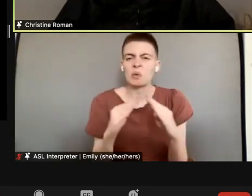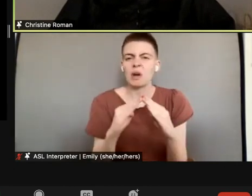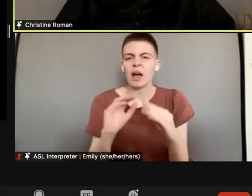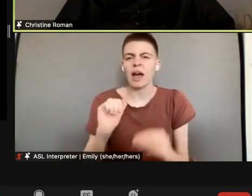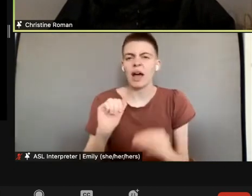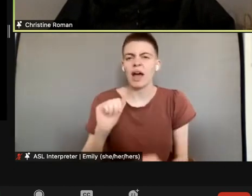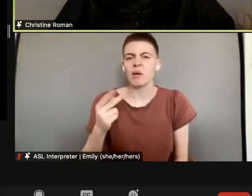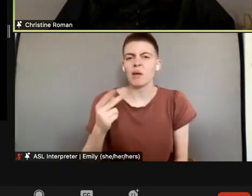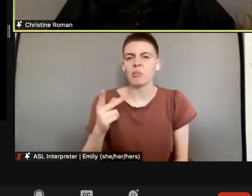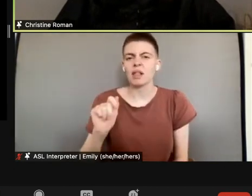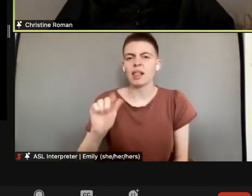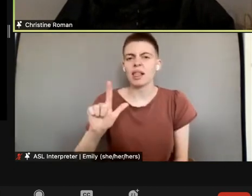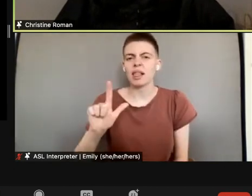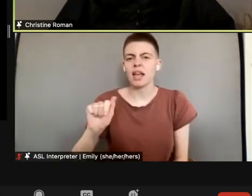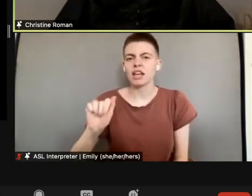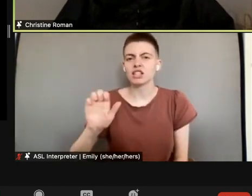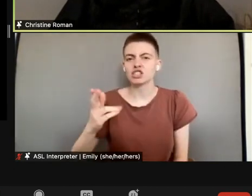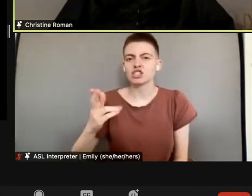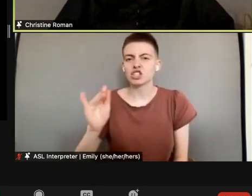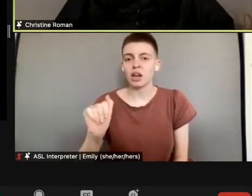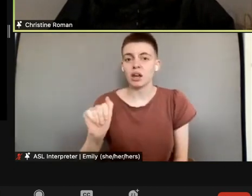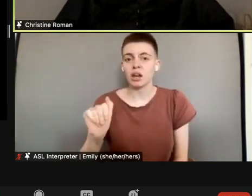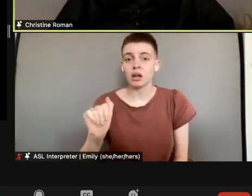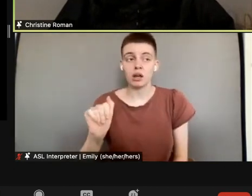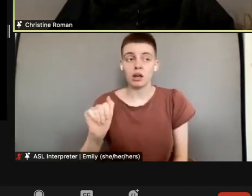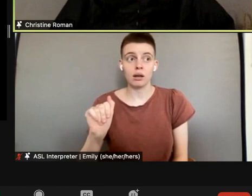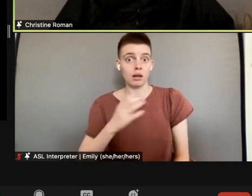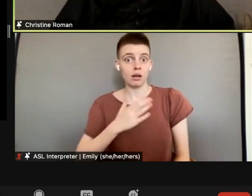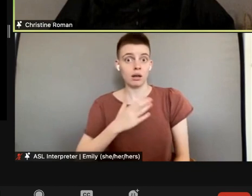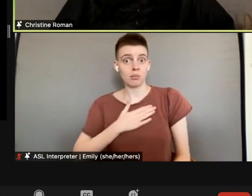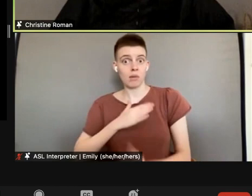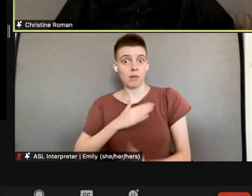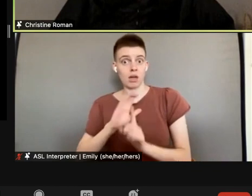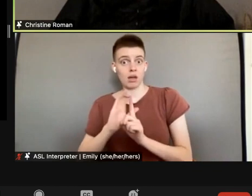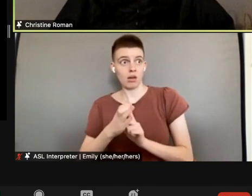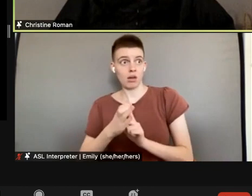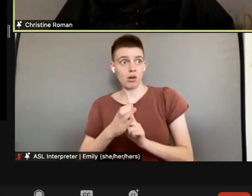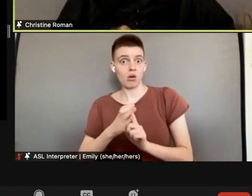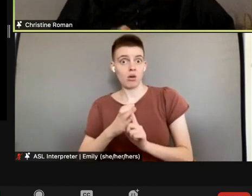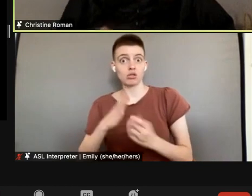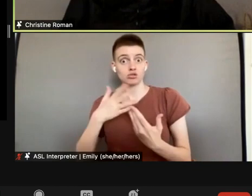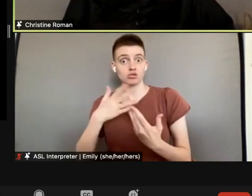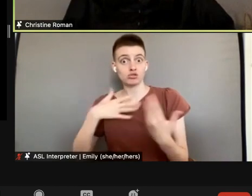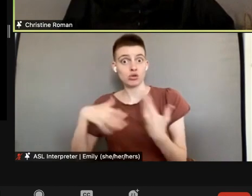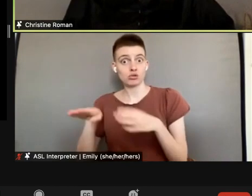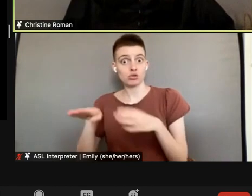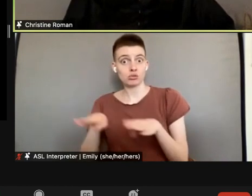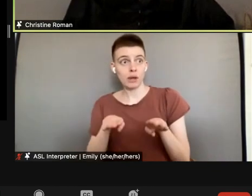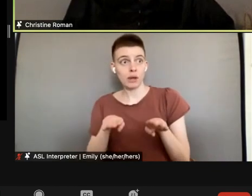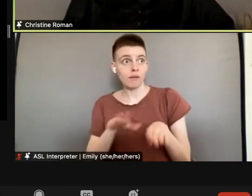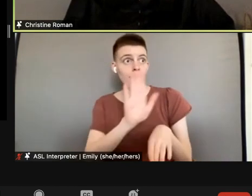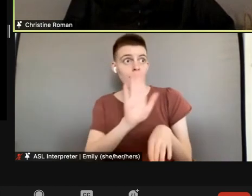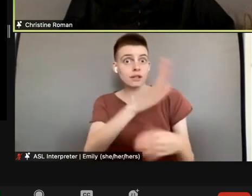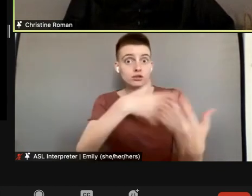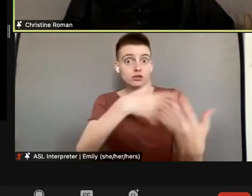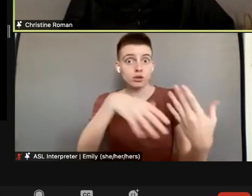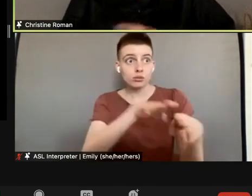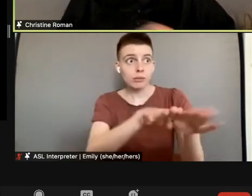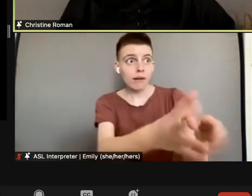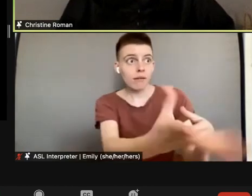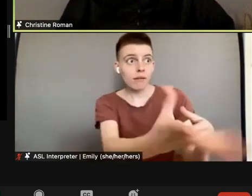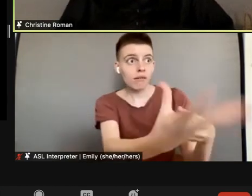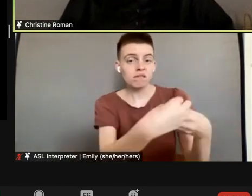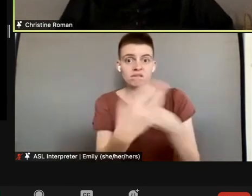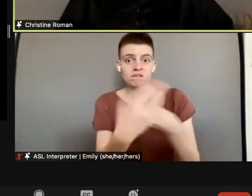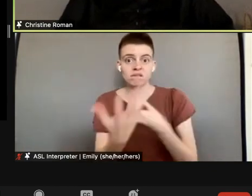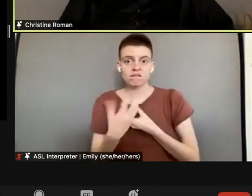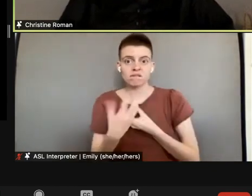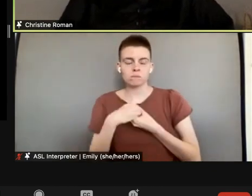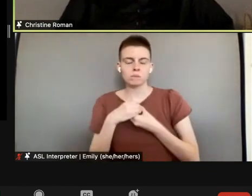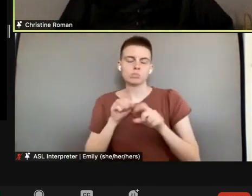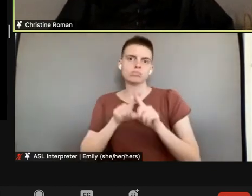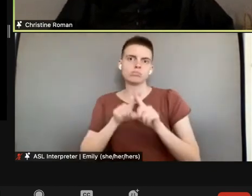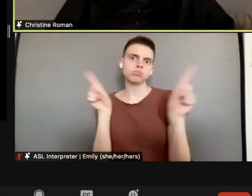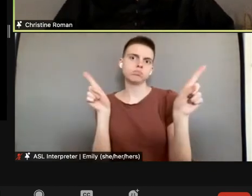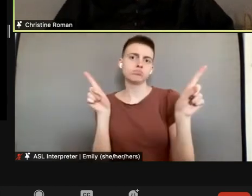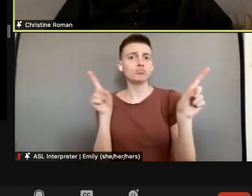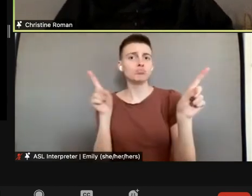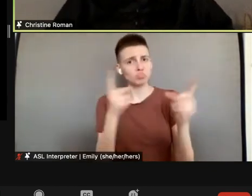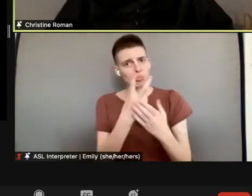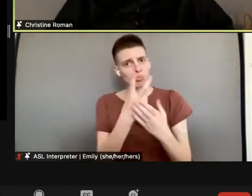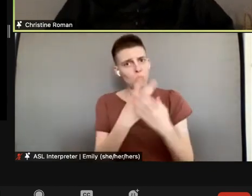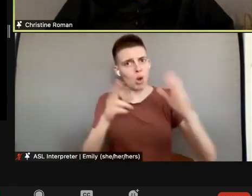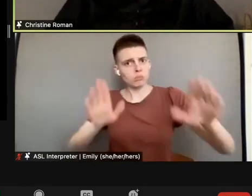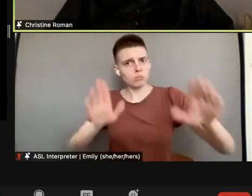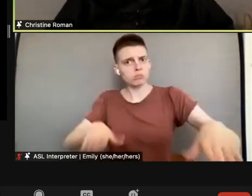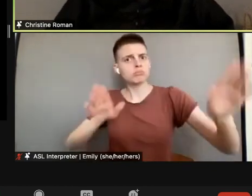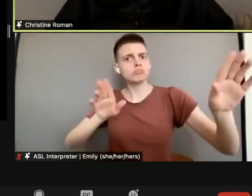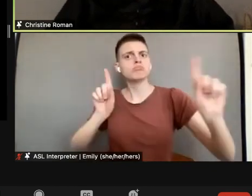honestly, we have really, really different points of view about lots of social behaviors, We both went to Catholic school, but